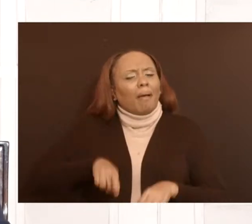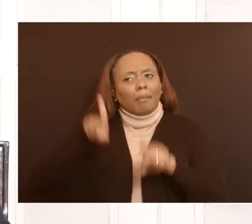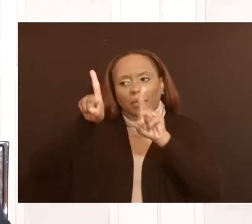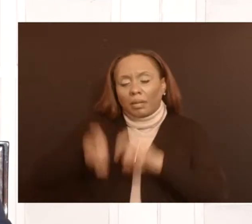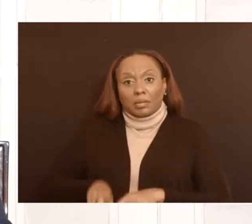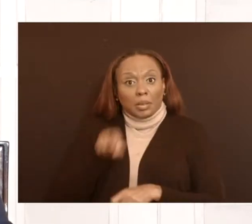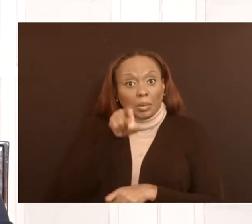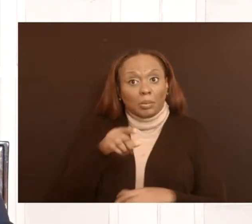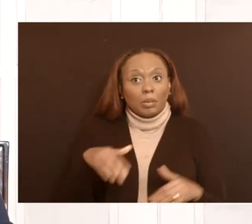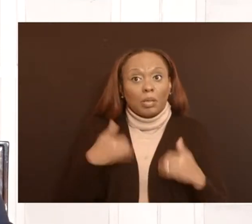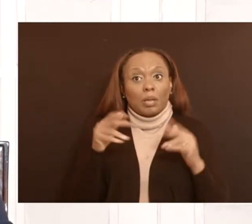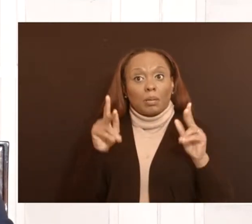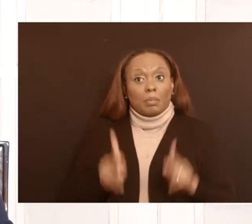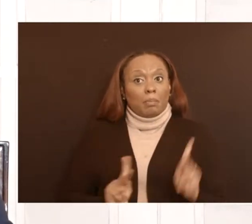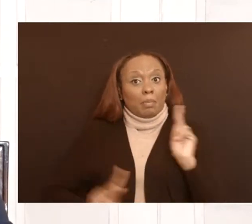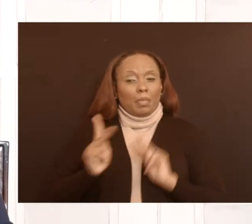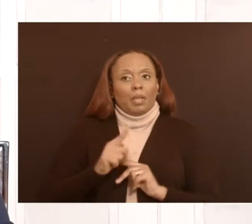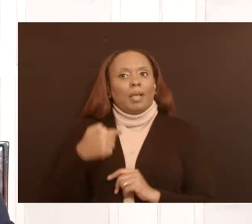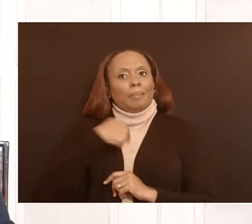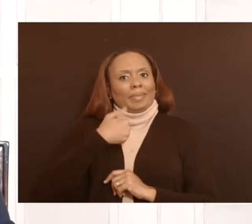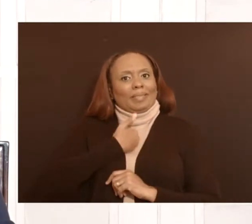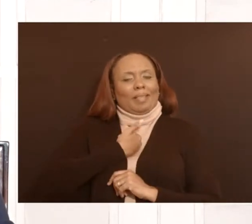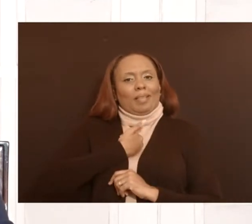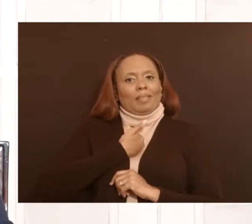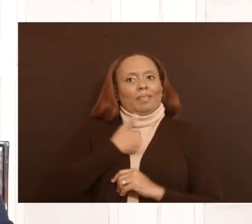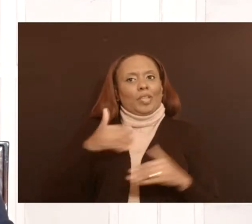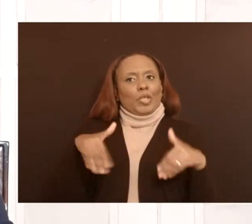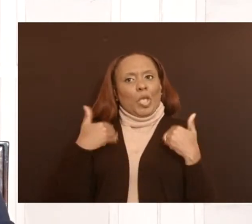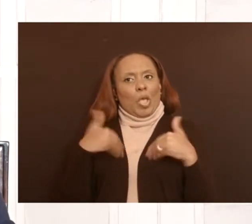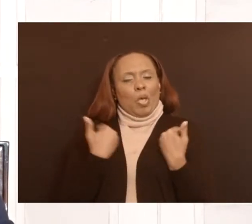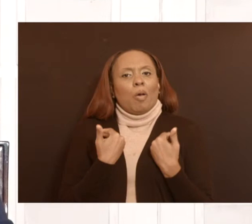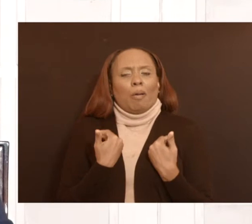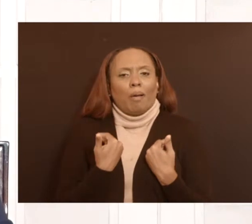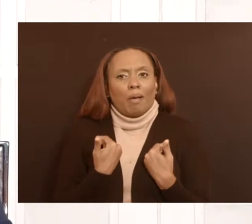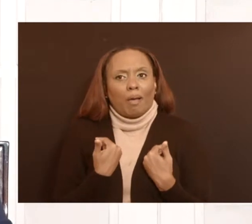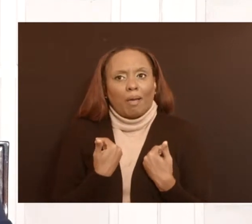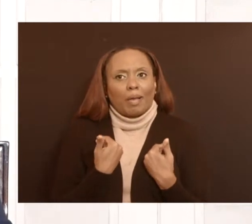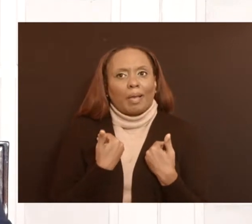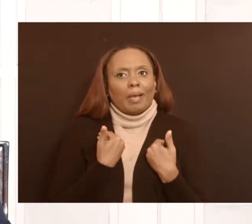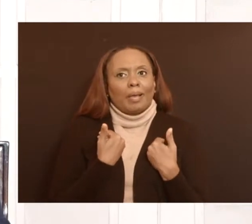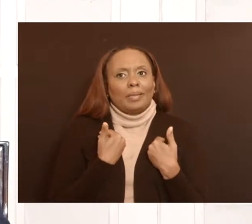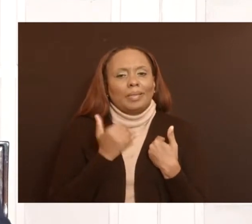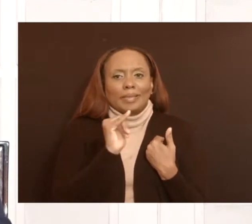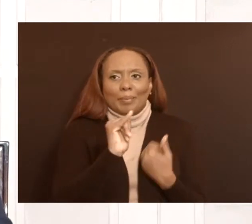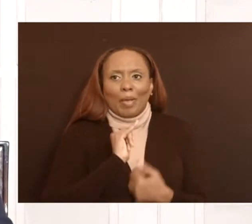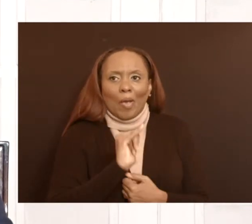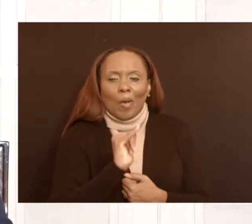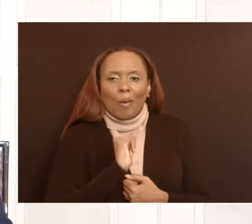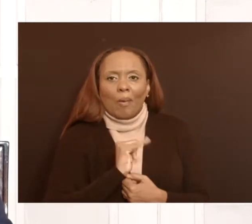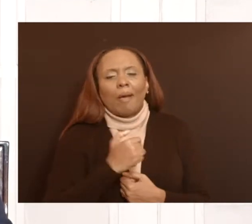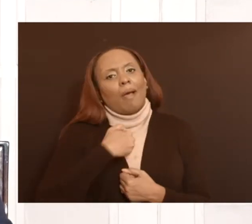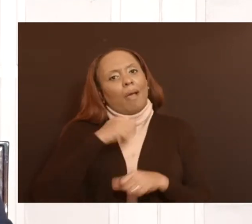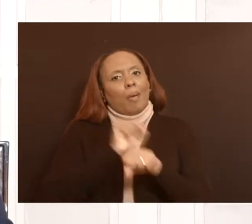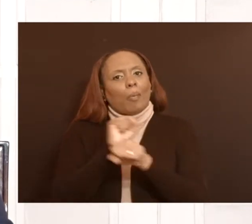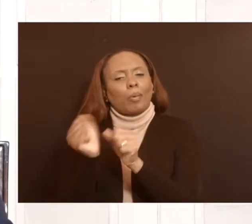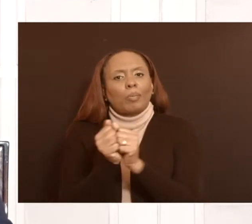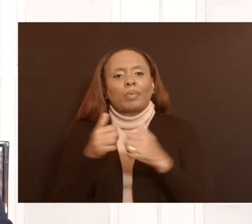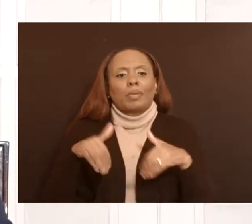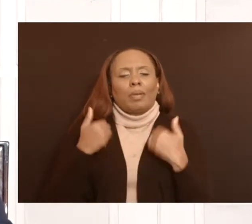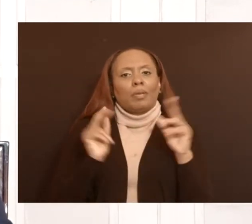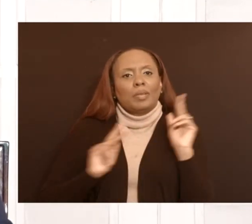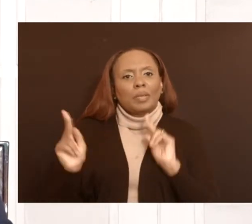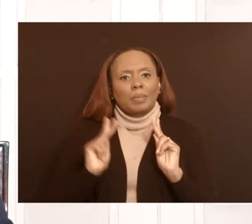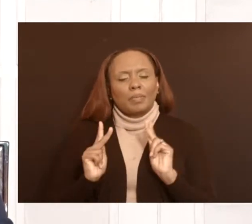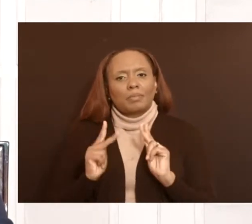young people out there, I'm a young fella, just like you. I work at a facility with many young people. And there are lots of young people who are working